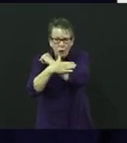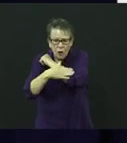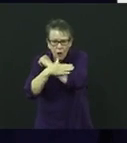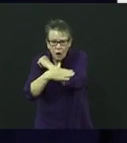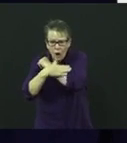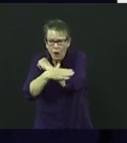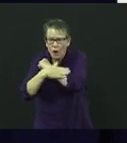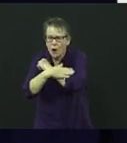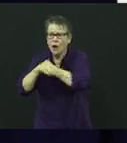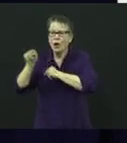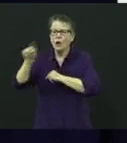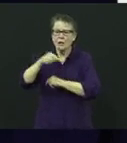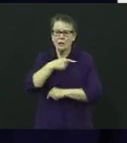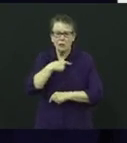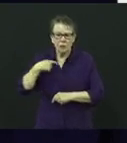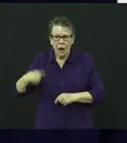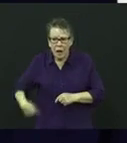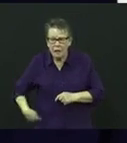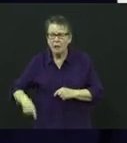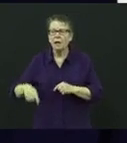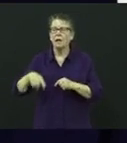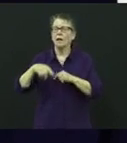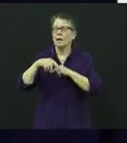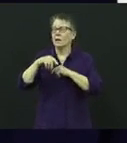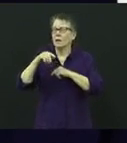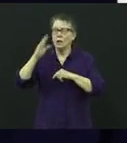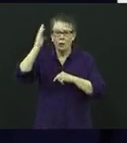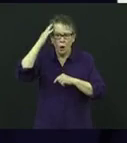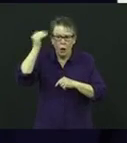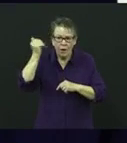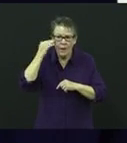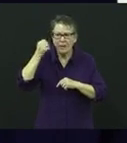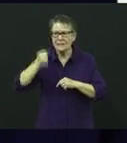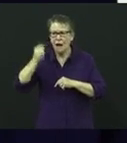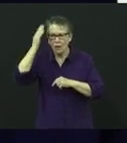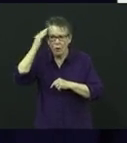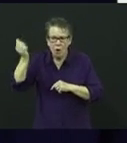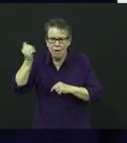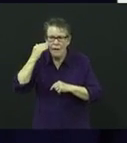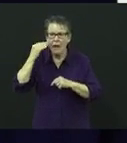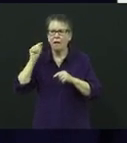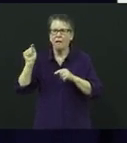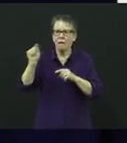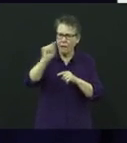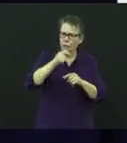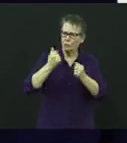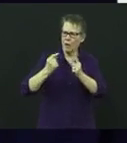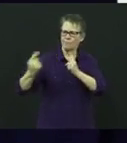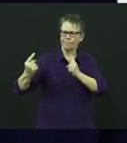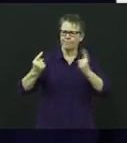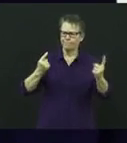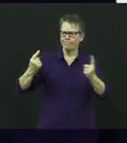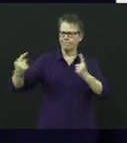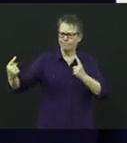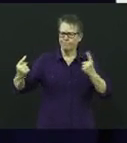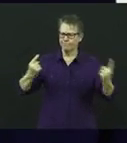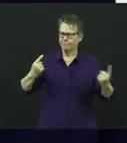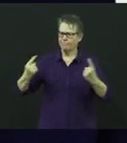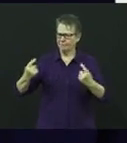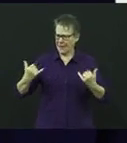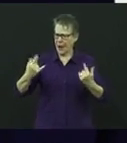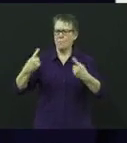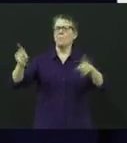Strict enforcement of these initiatives have led to dramatic decreases in these countries. In South Korea, they viewed